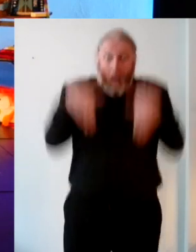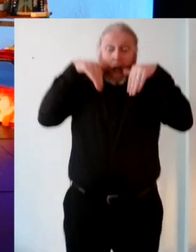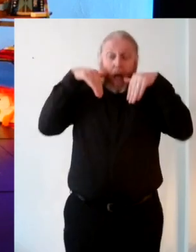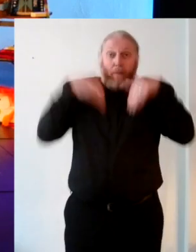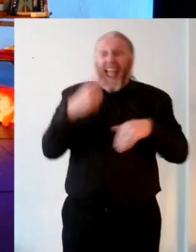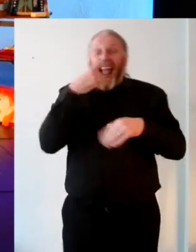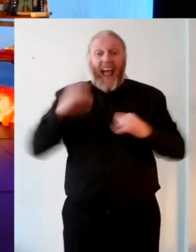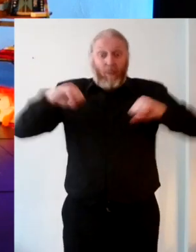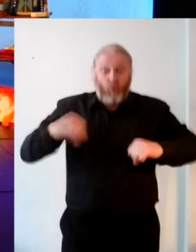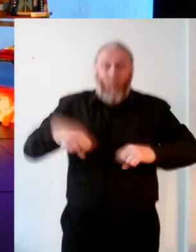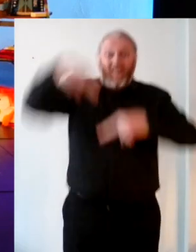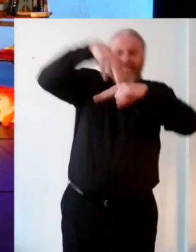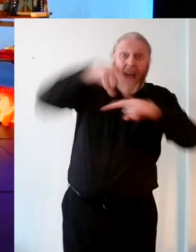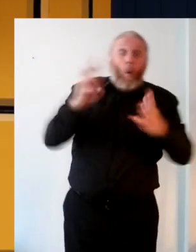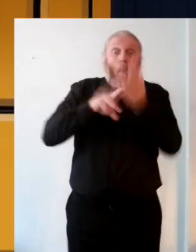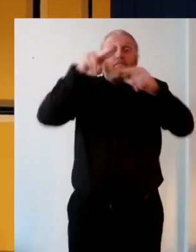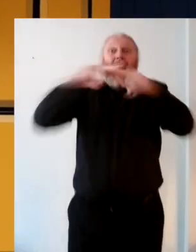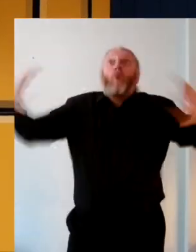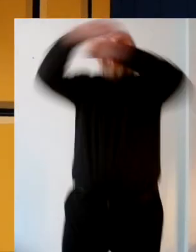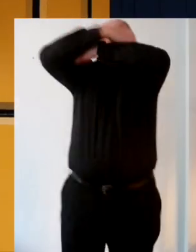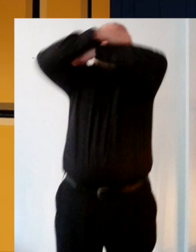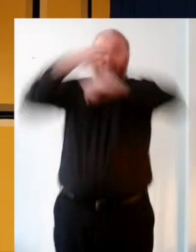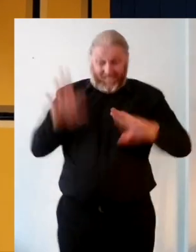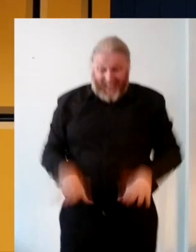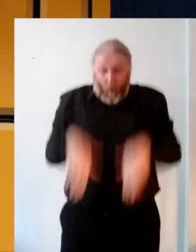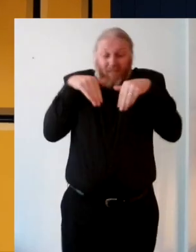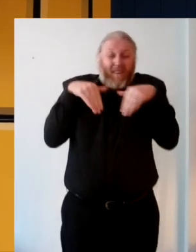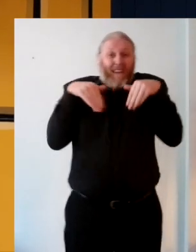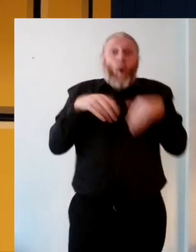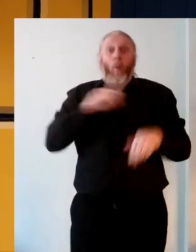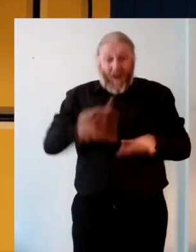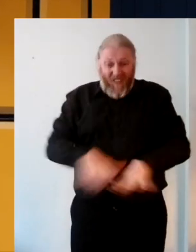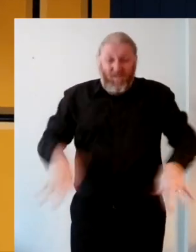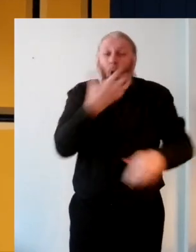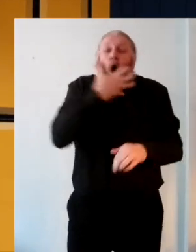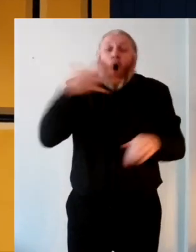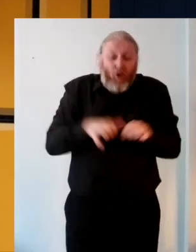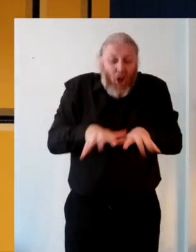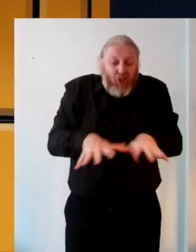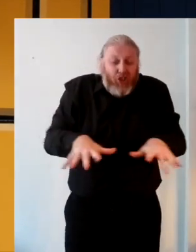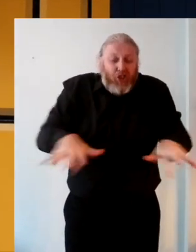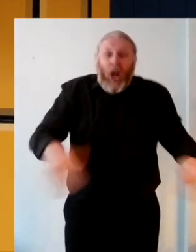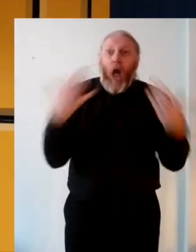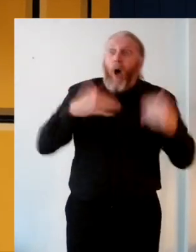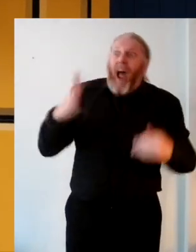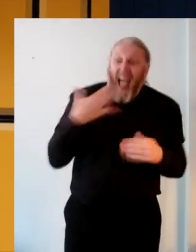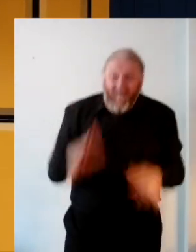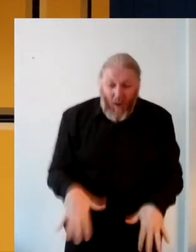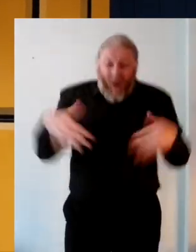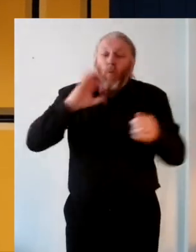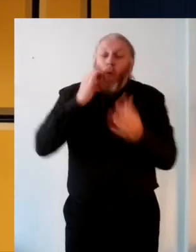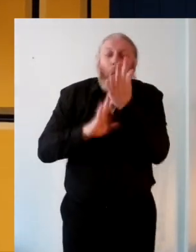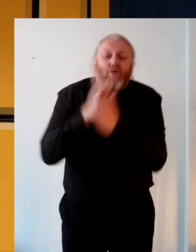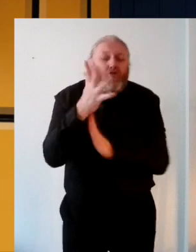Get on your couches, get on your parents. Just get your feet off the floor because the floor has turned to lava. Come on, crew, get off the floor. You're going to